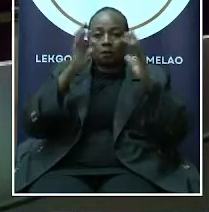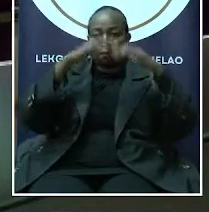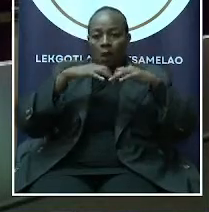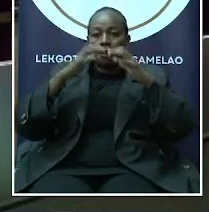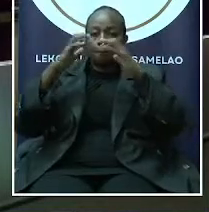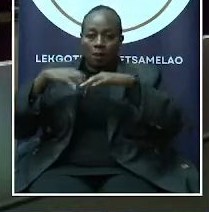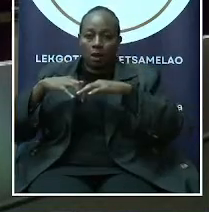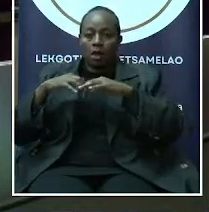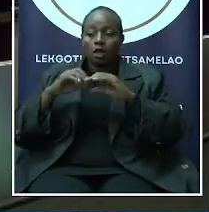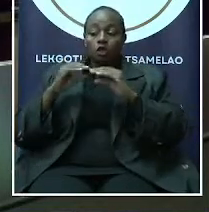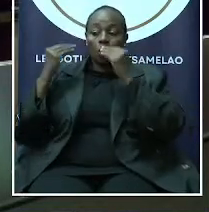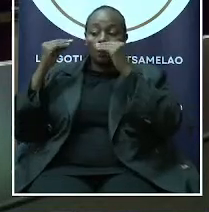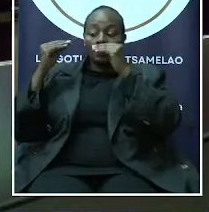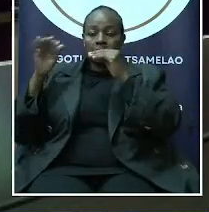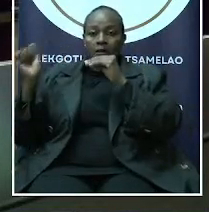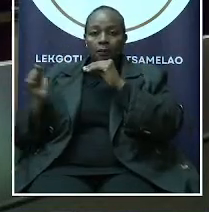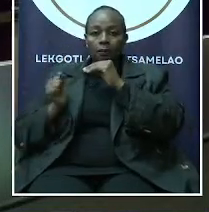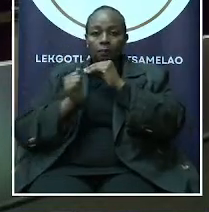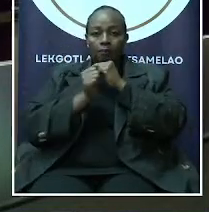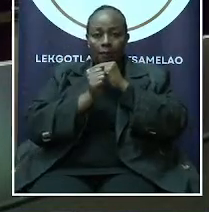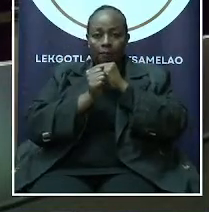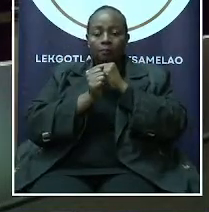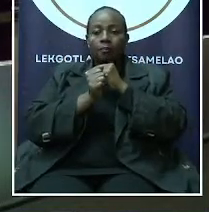when businesses do hire,